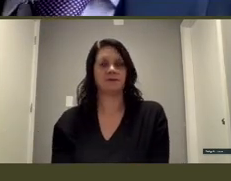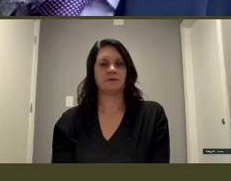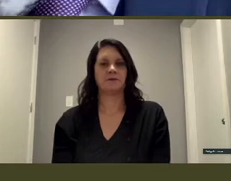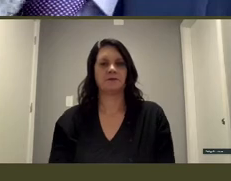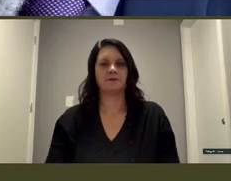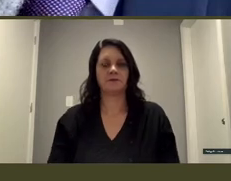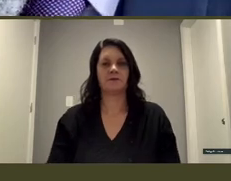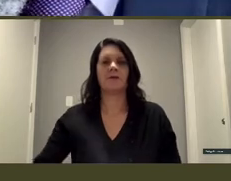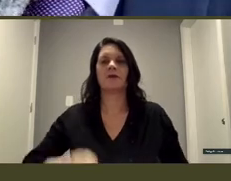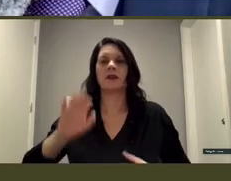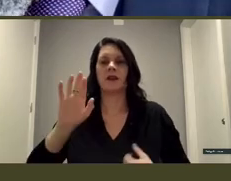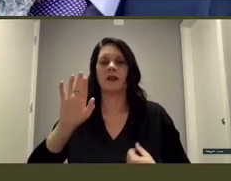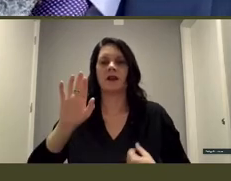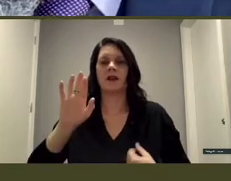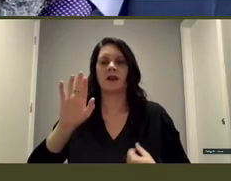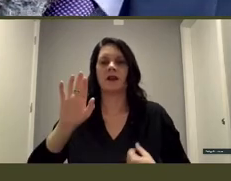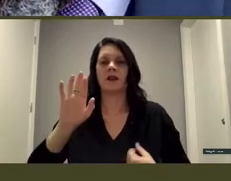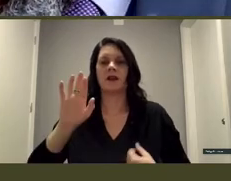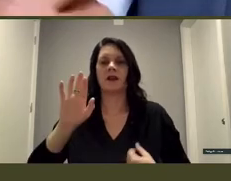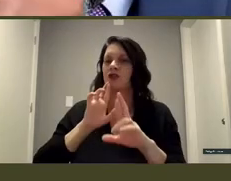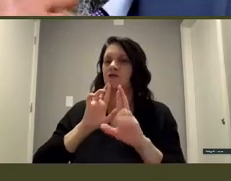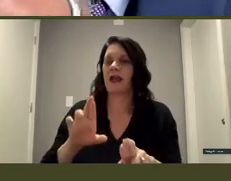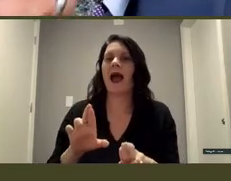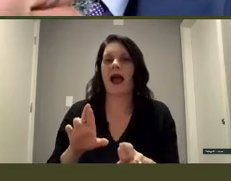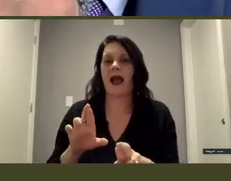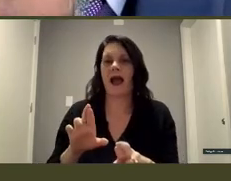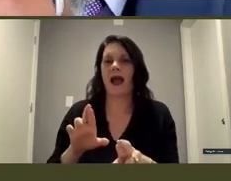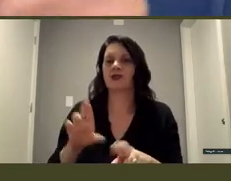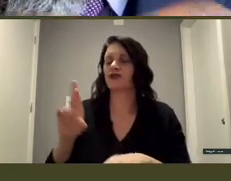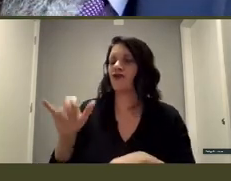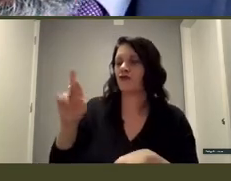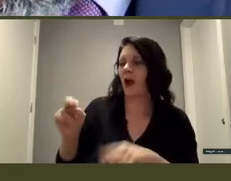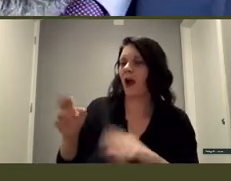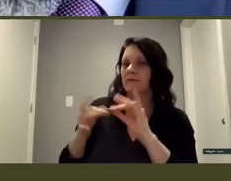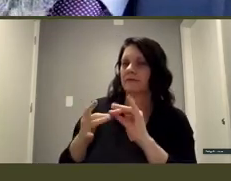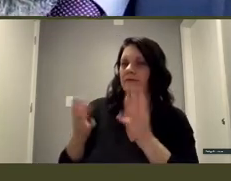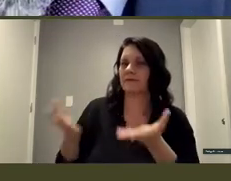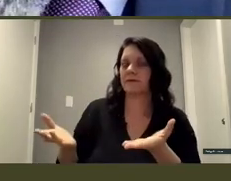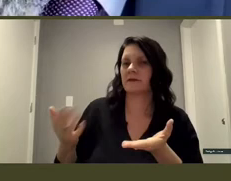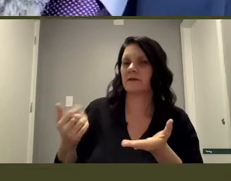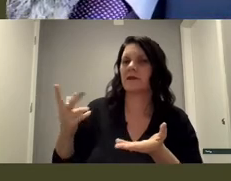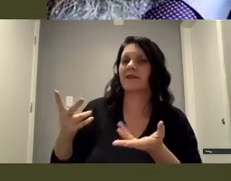in this part of the puzzle, as it were?